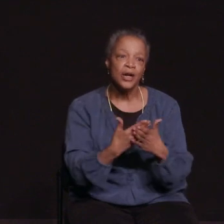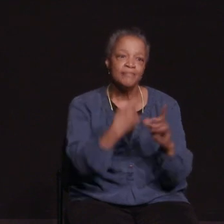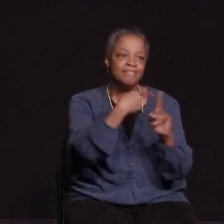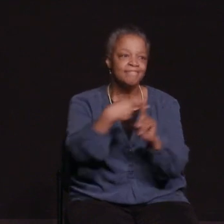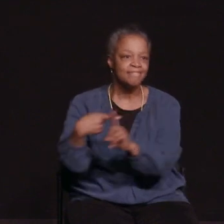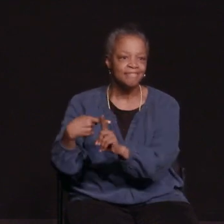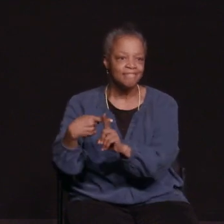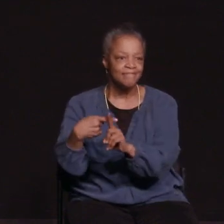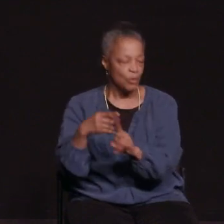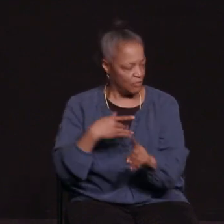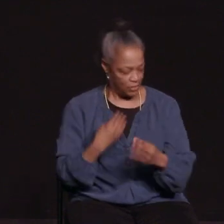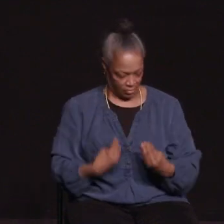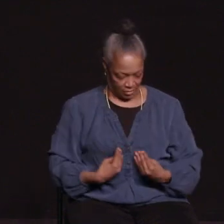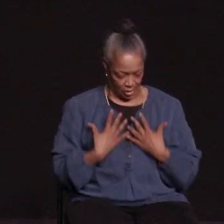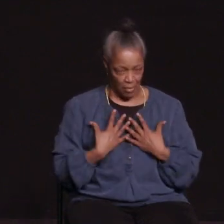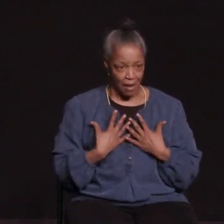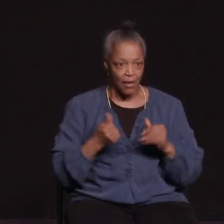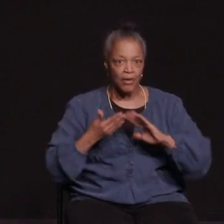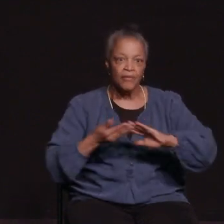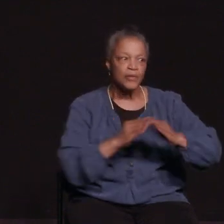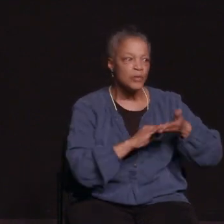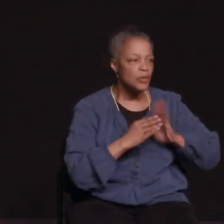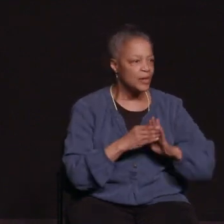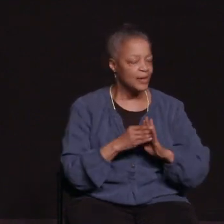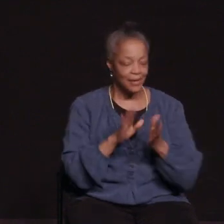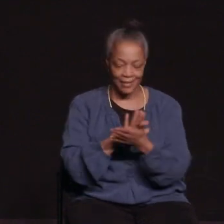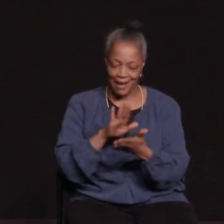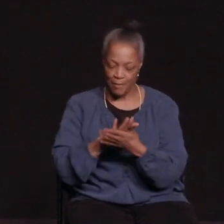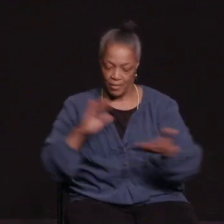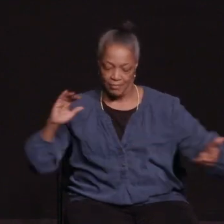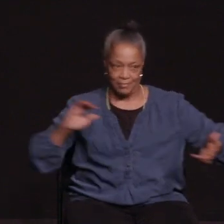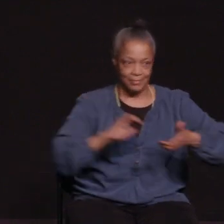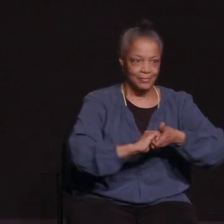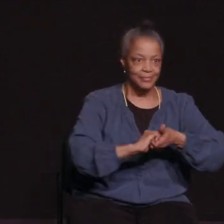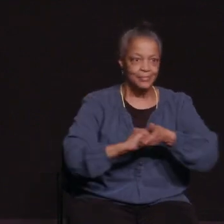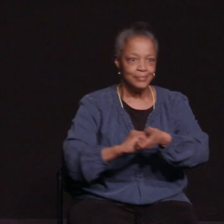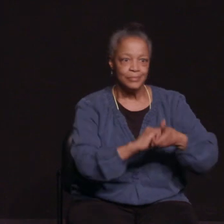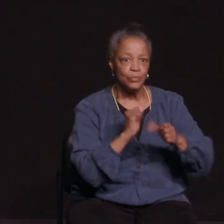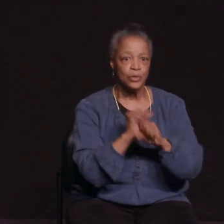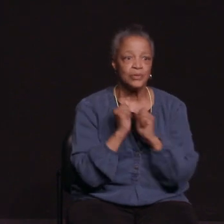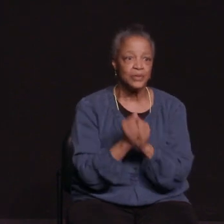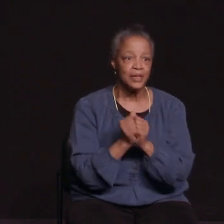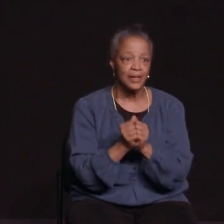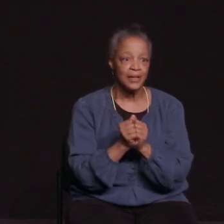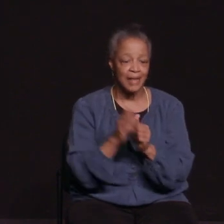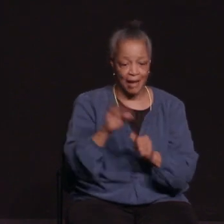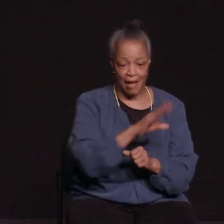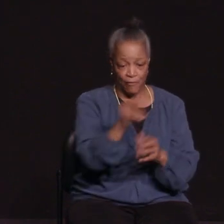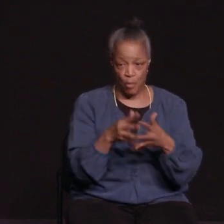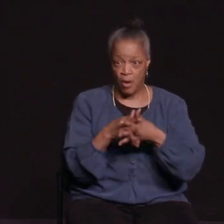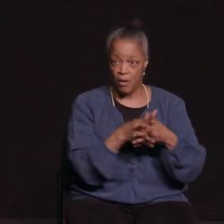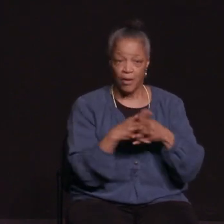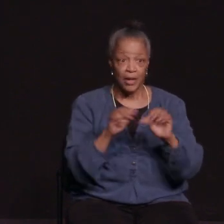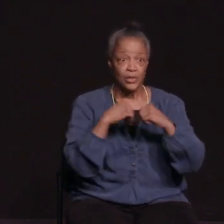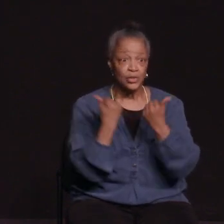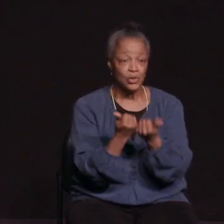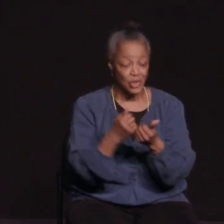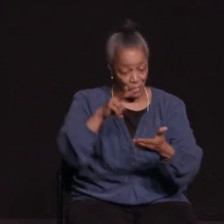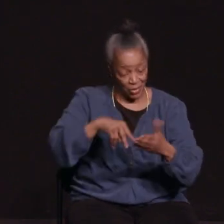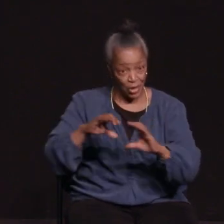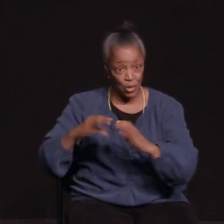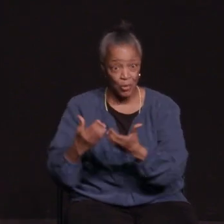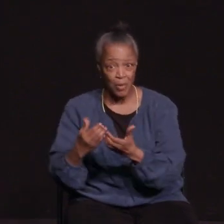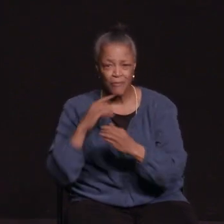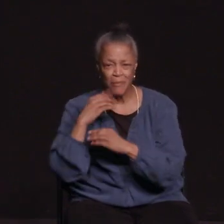We are inspired by the legacy of community campus pedagogical partnerships, like the Afro-American Association Reading Group